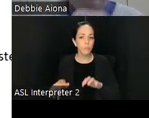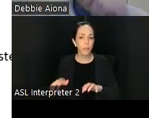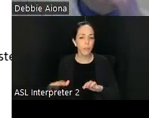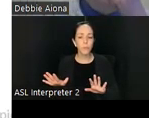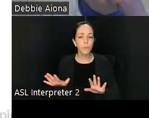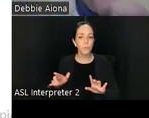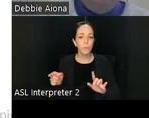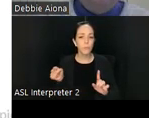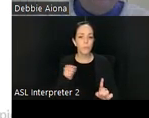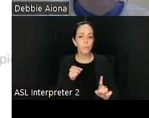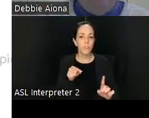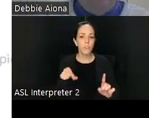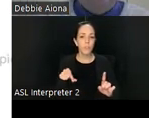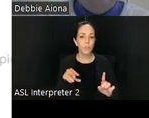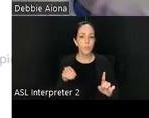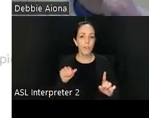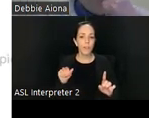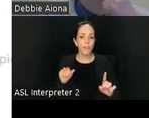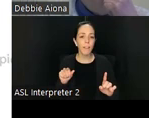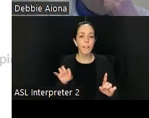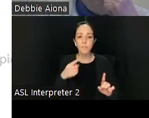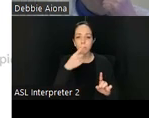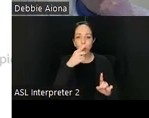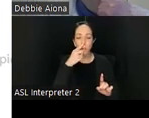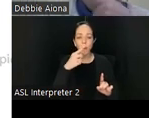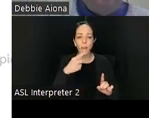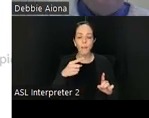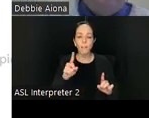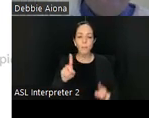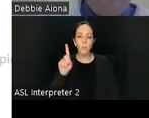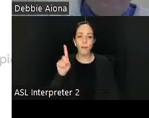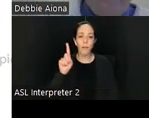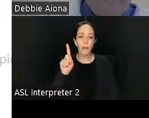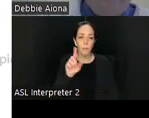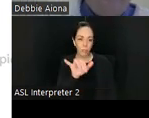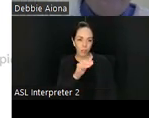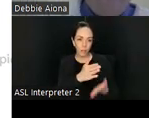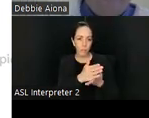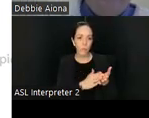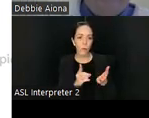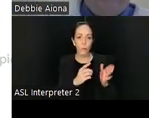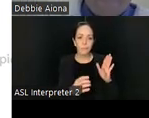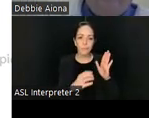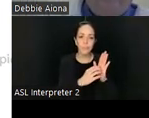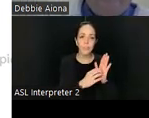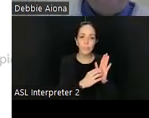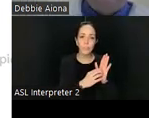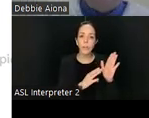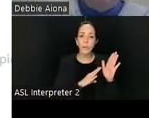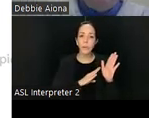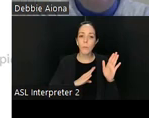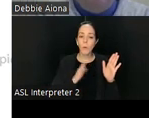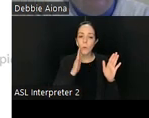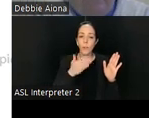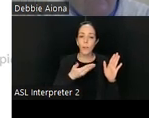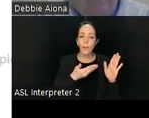other thing, the Q&A, if we go back up to the place where the, where this section where the board shall hire a qualified staff